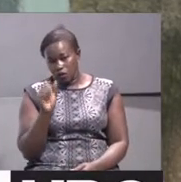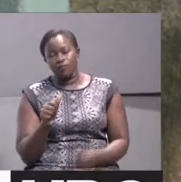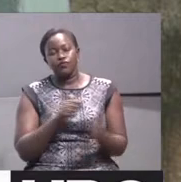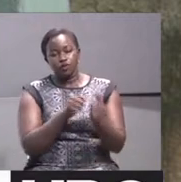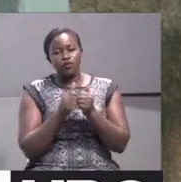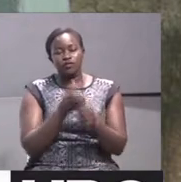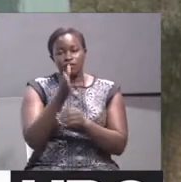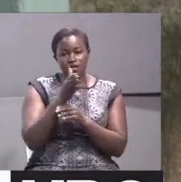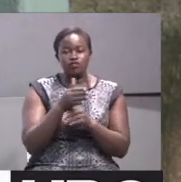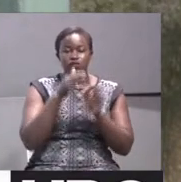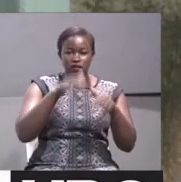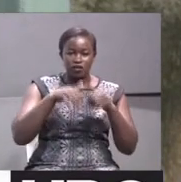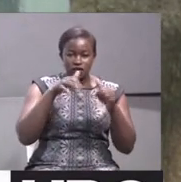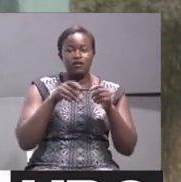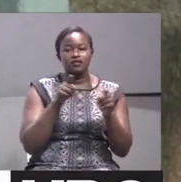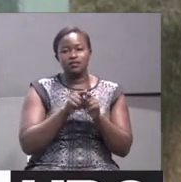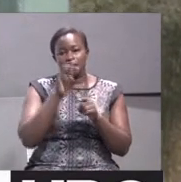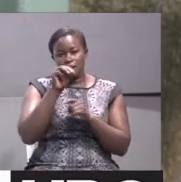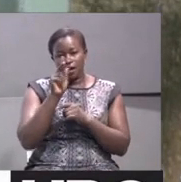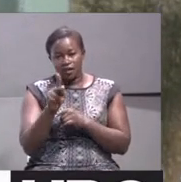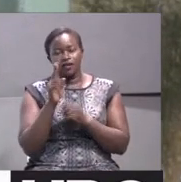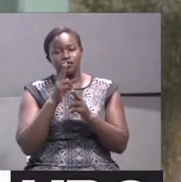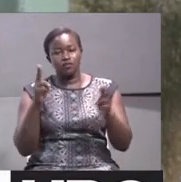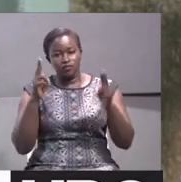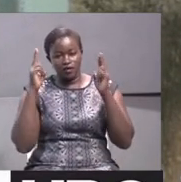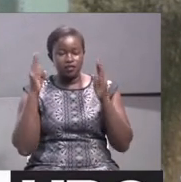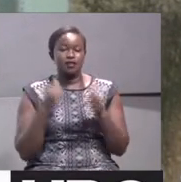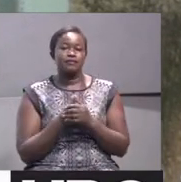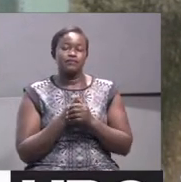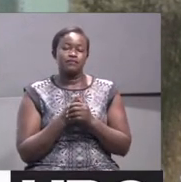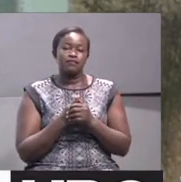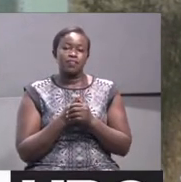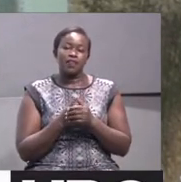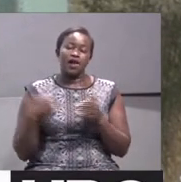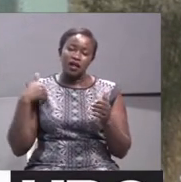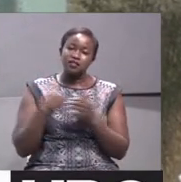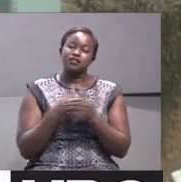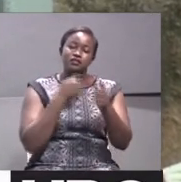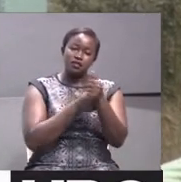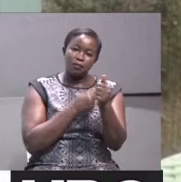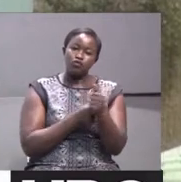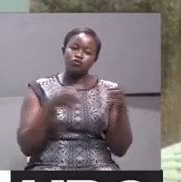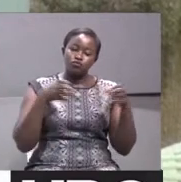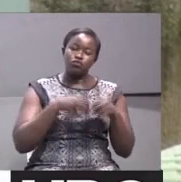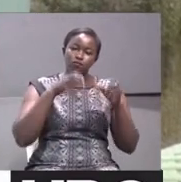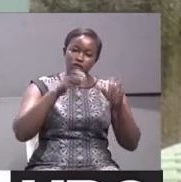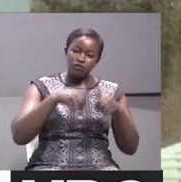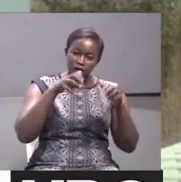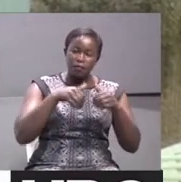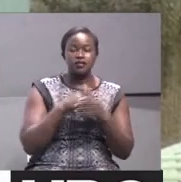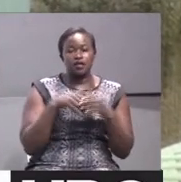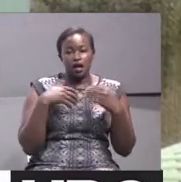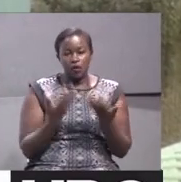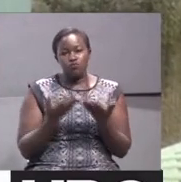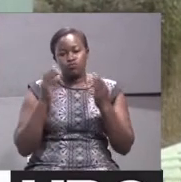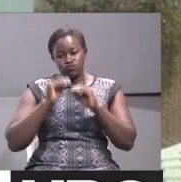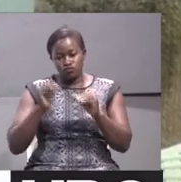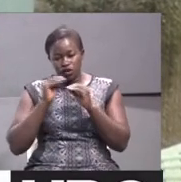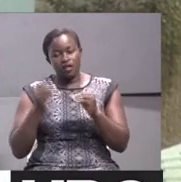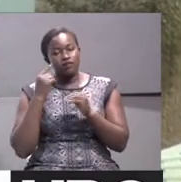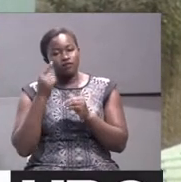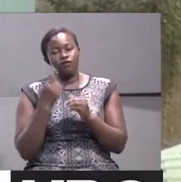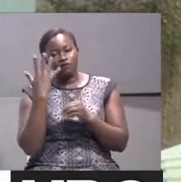Agriculture and the Makerere University, have been supporting farmers by training them for a period